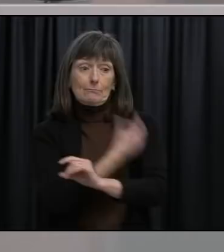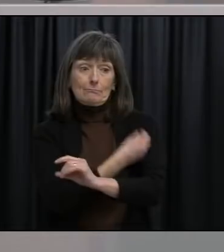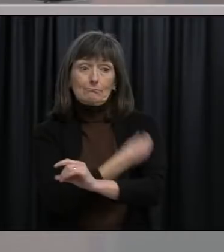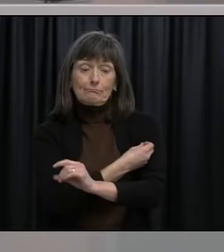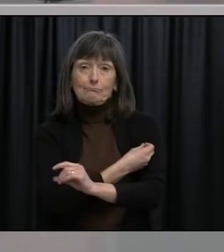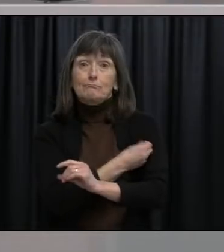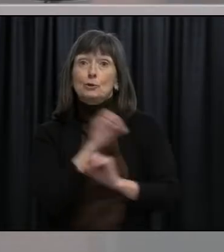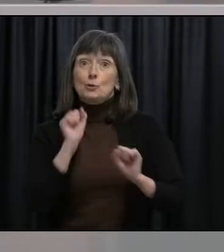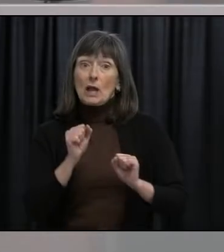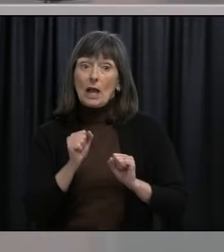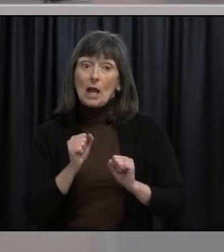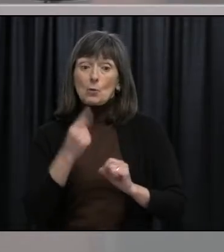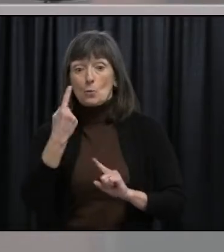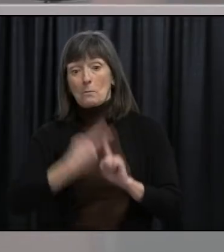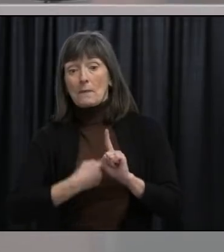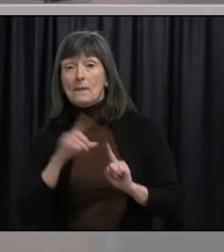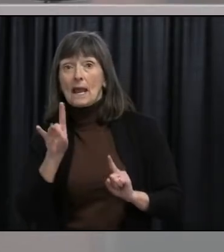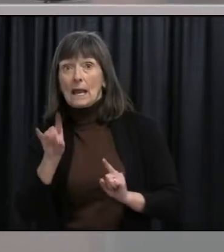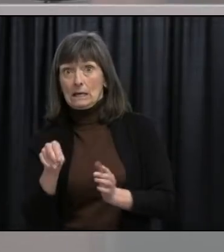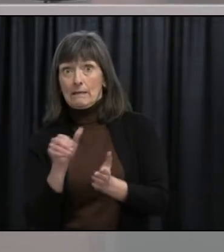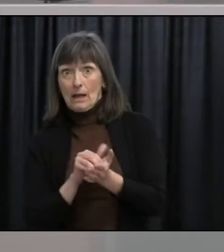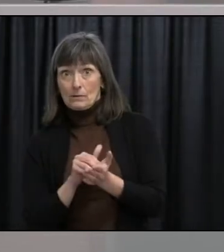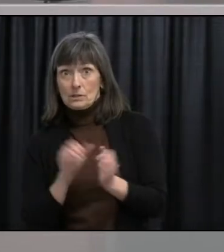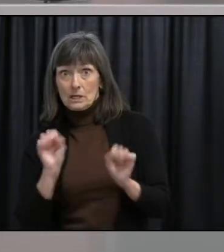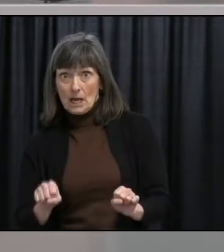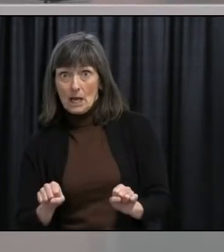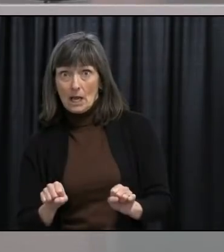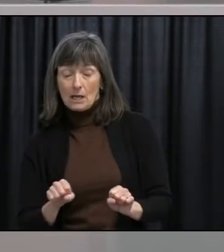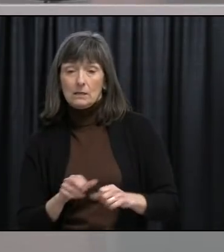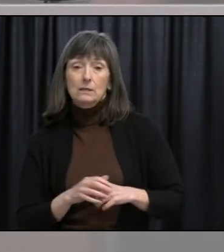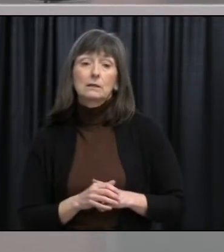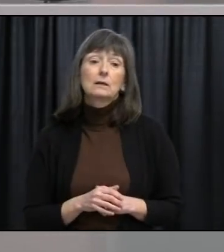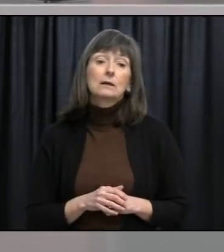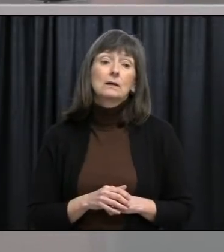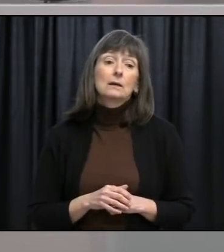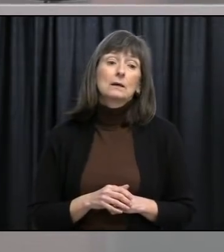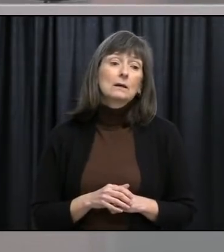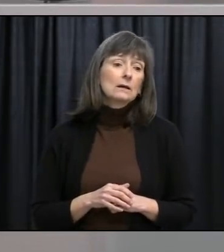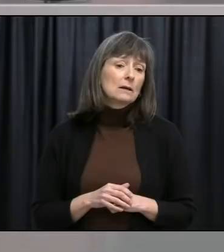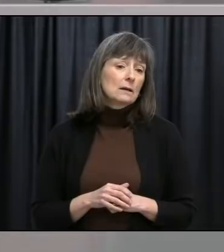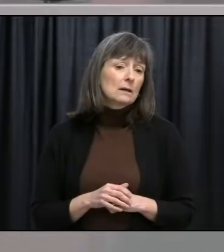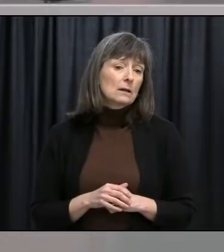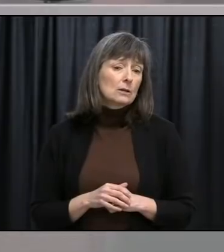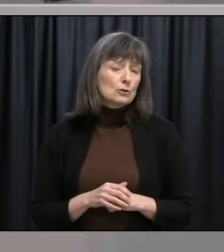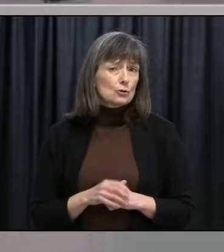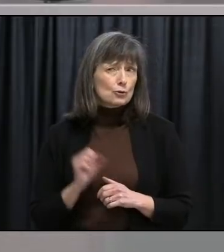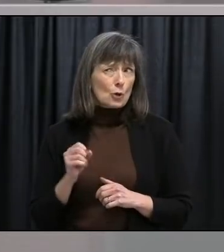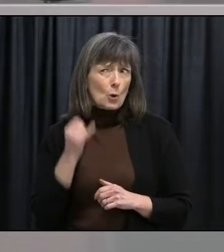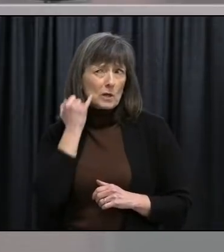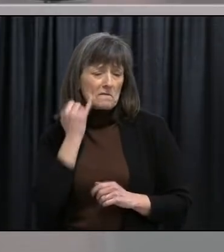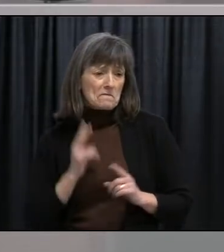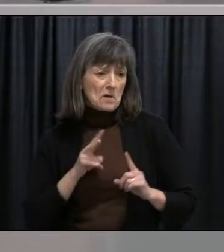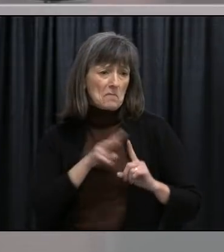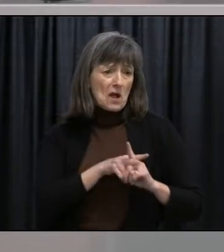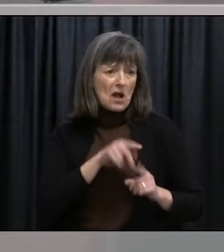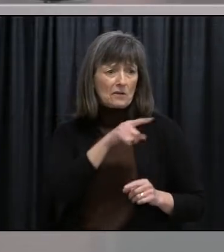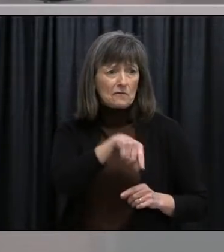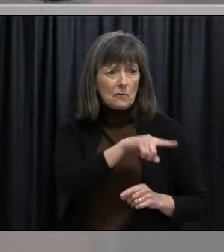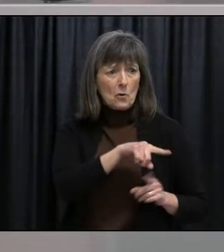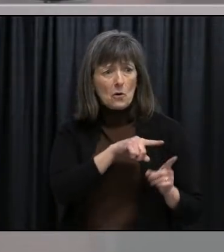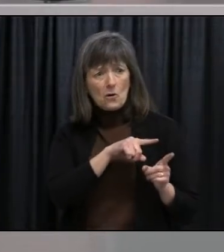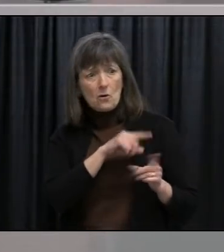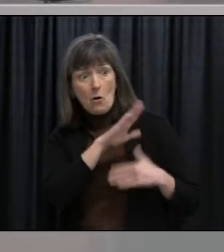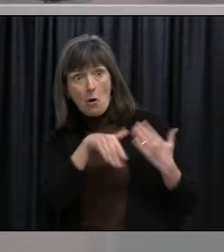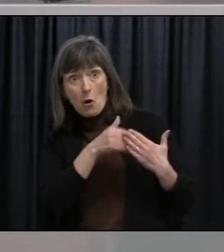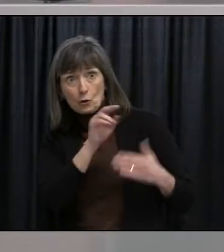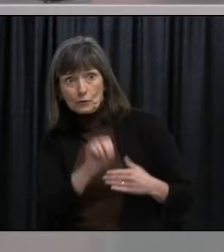pandemic. This vaccine is going to require 2 doses, though. So by my math, at that rate, it would take us more than 11 months in order